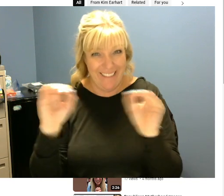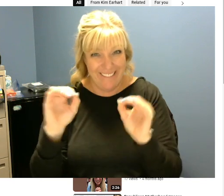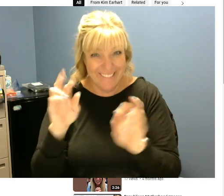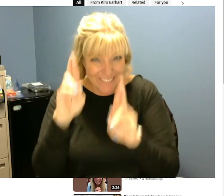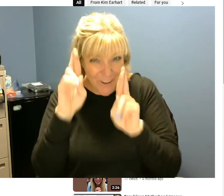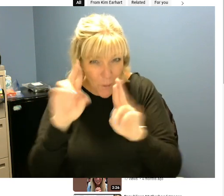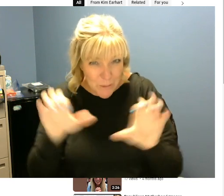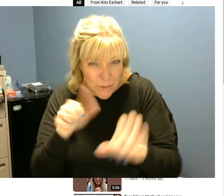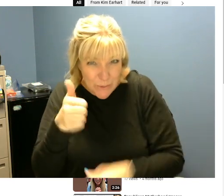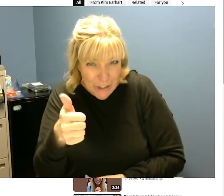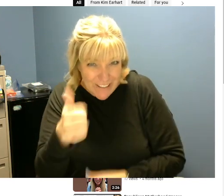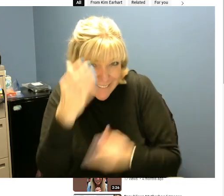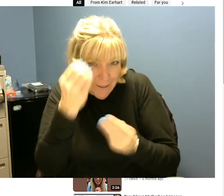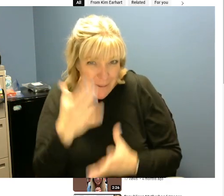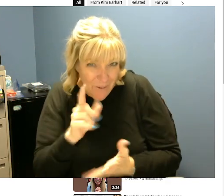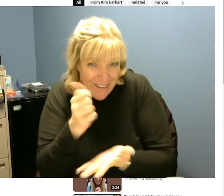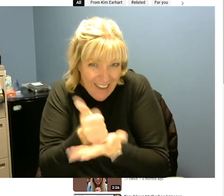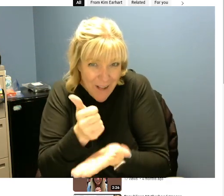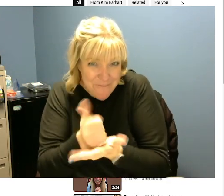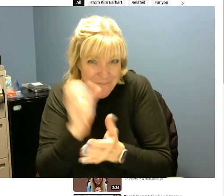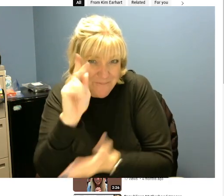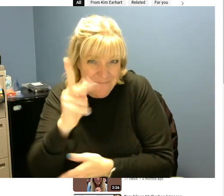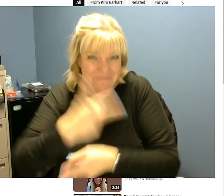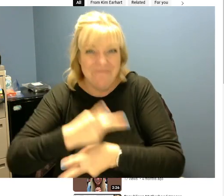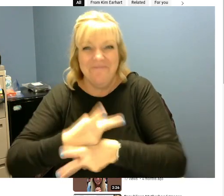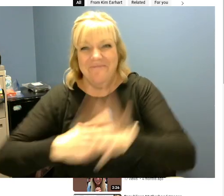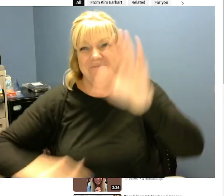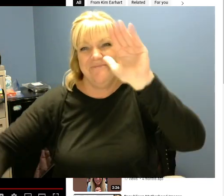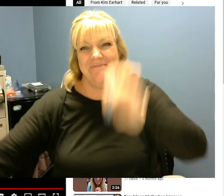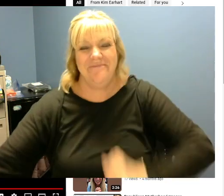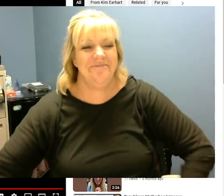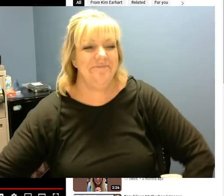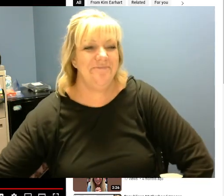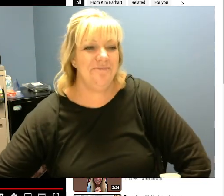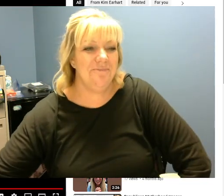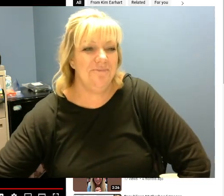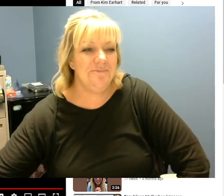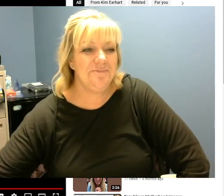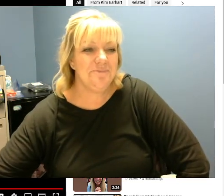and let me know if I can help. Take care.